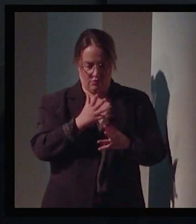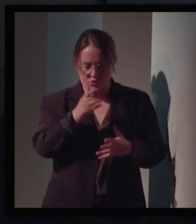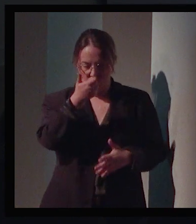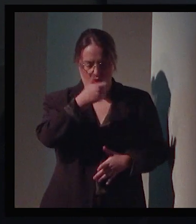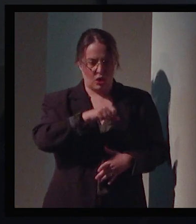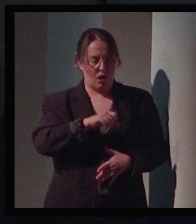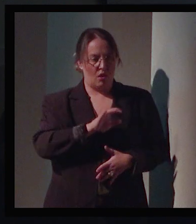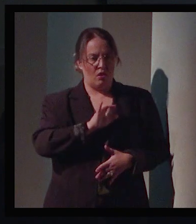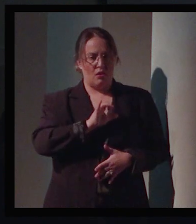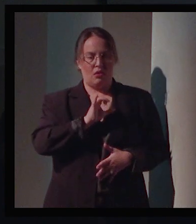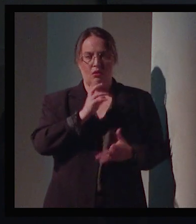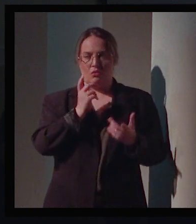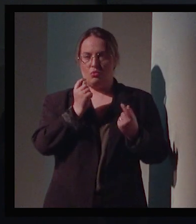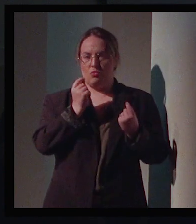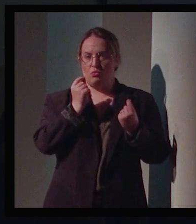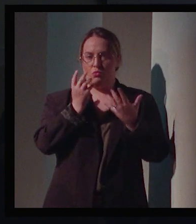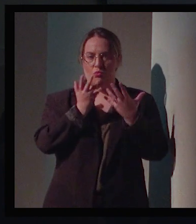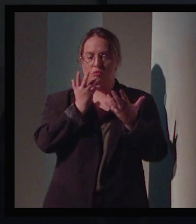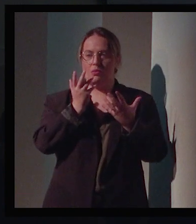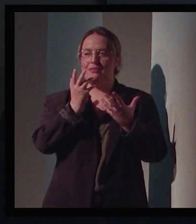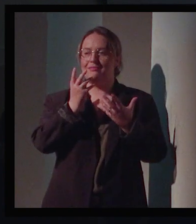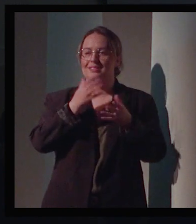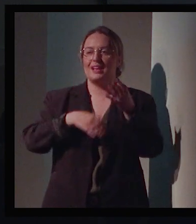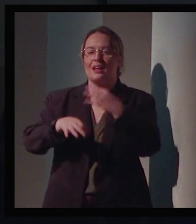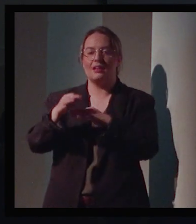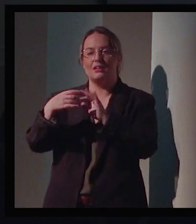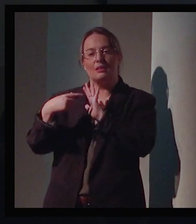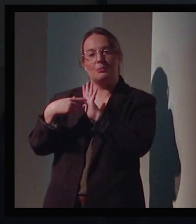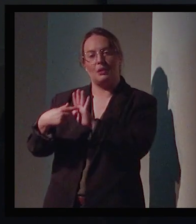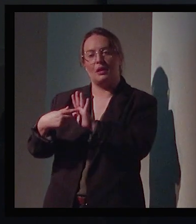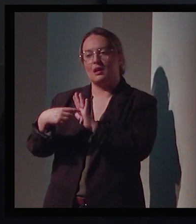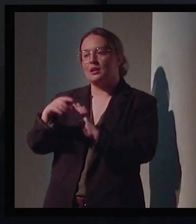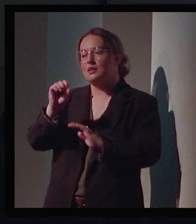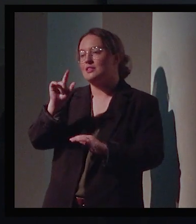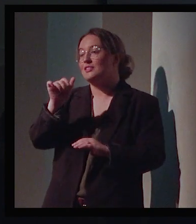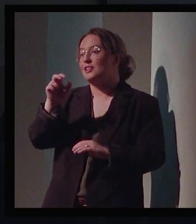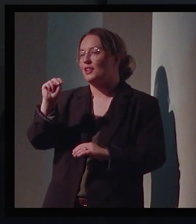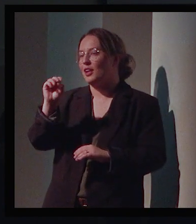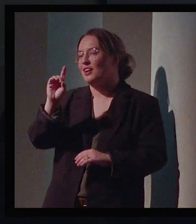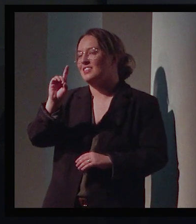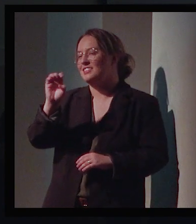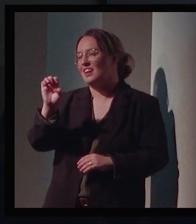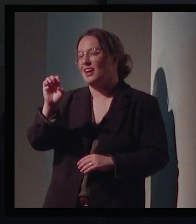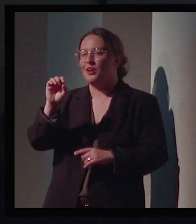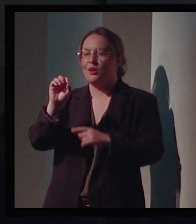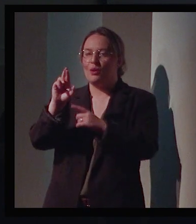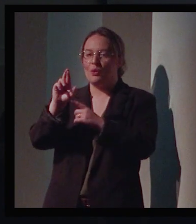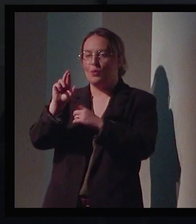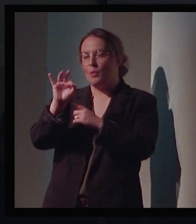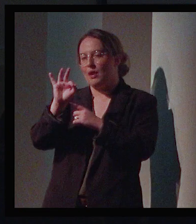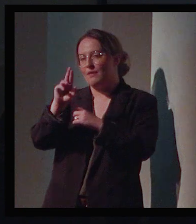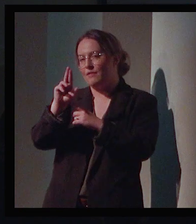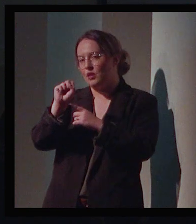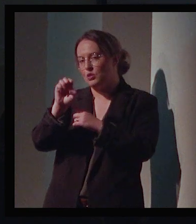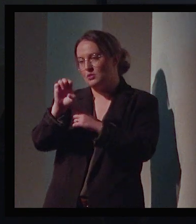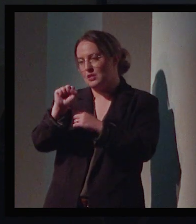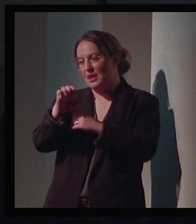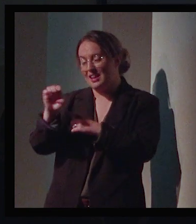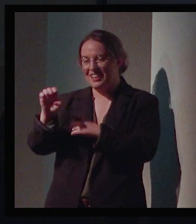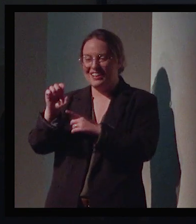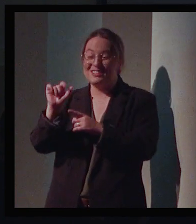from the Salon, it was instead displayed in a so-called Salon des Refusés, the Salon of the